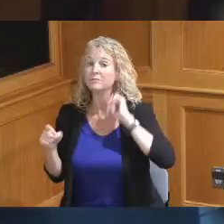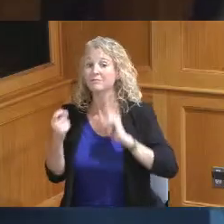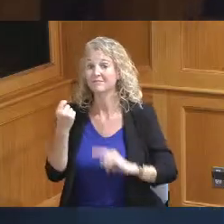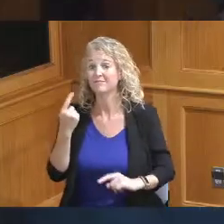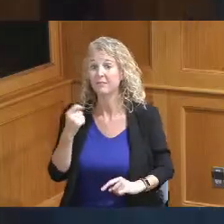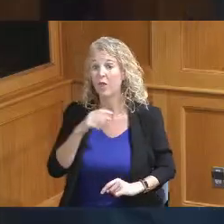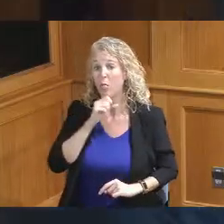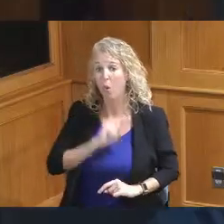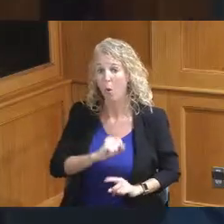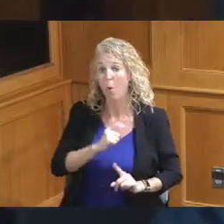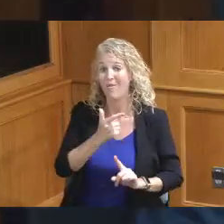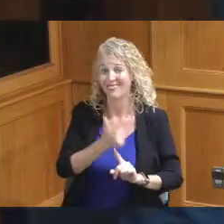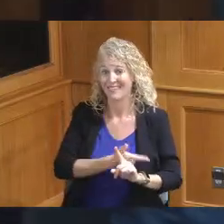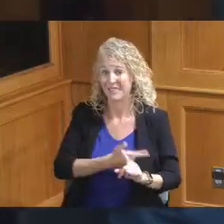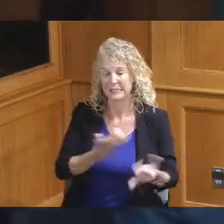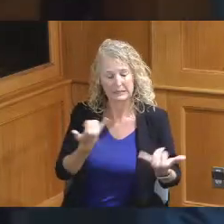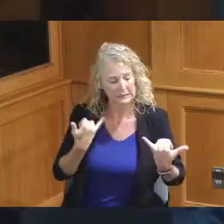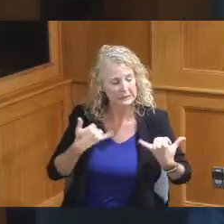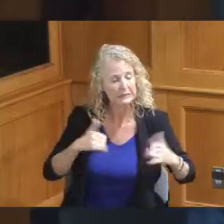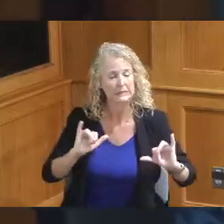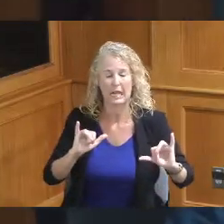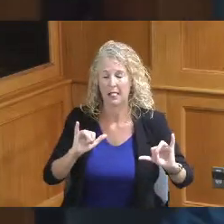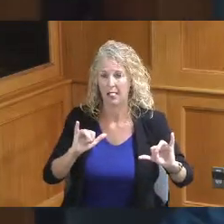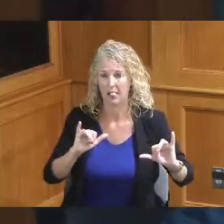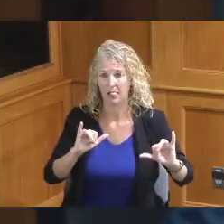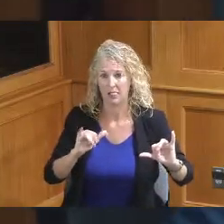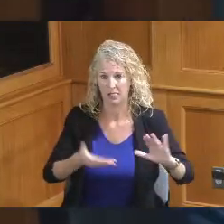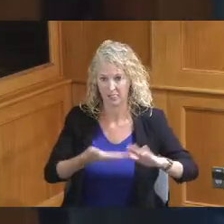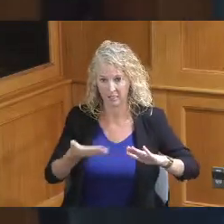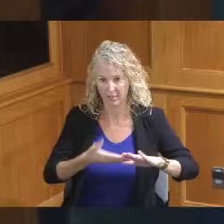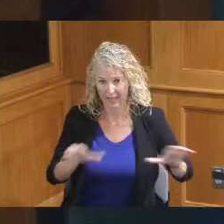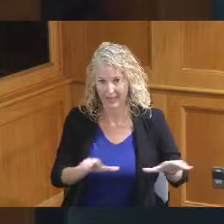between this, which is the same lease we under,